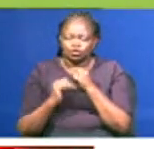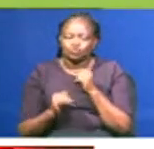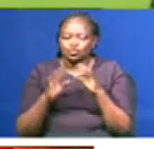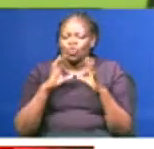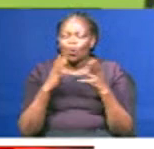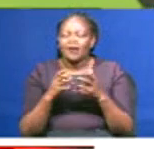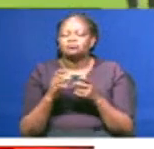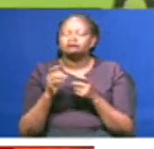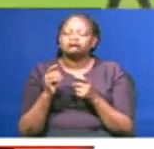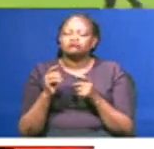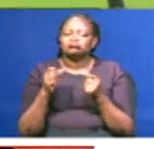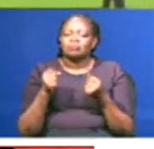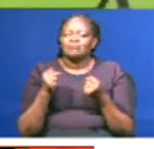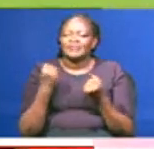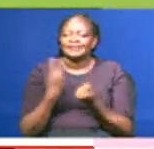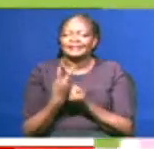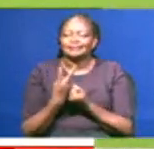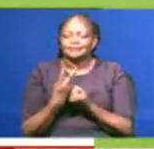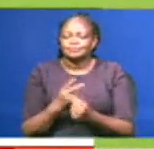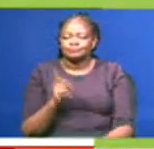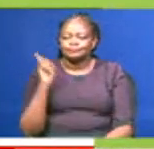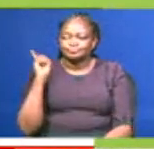December.